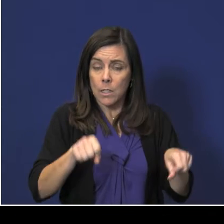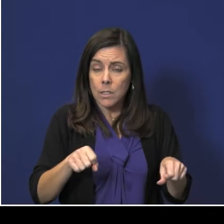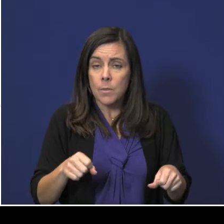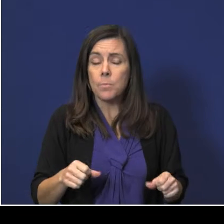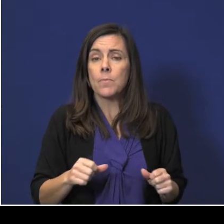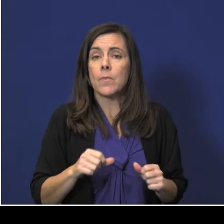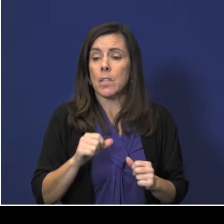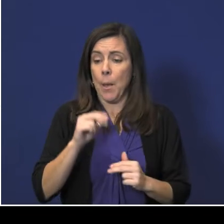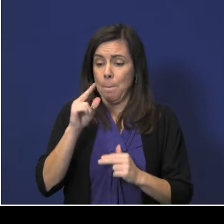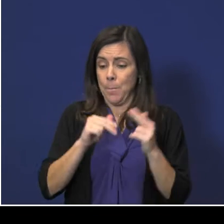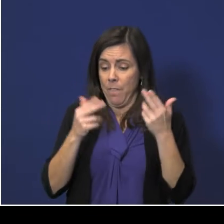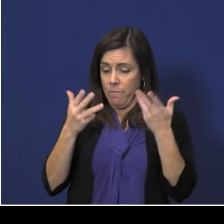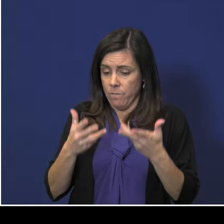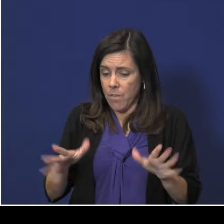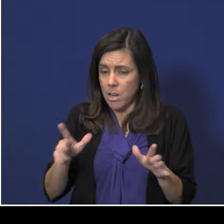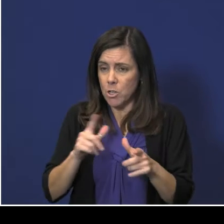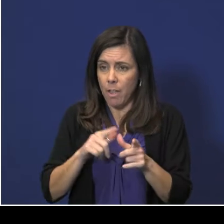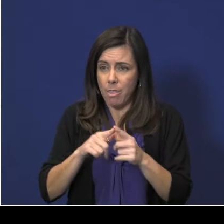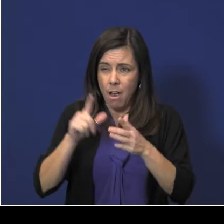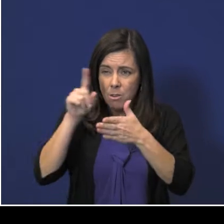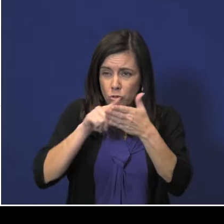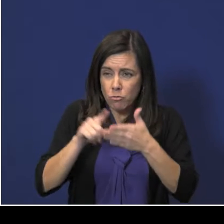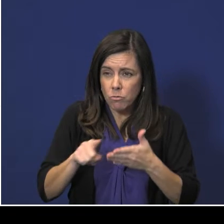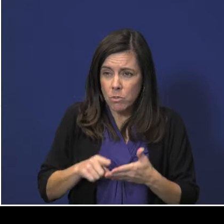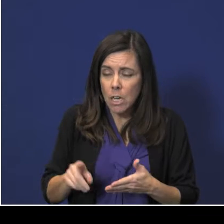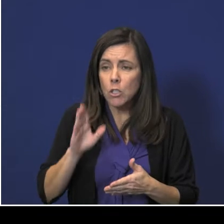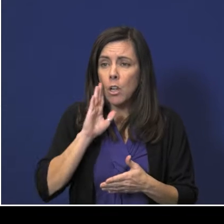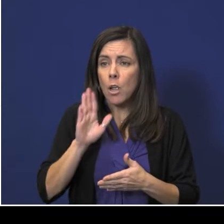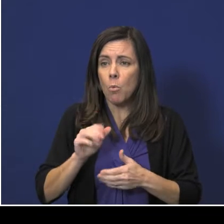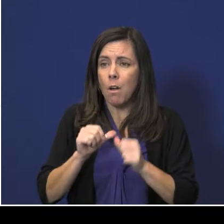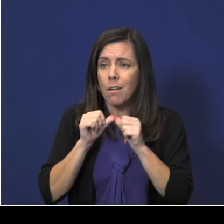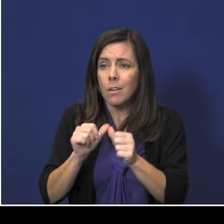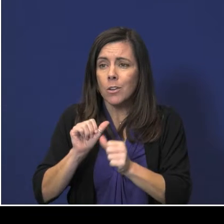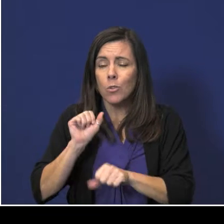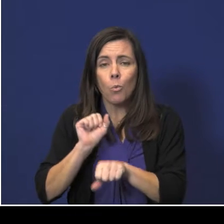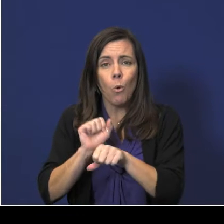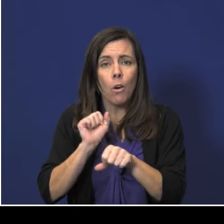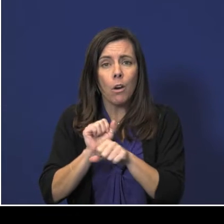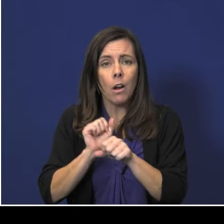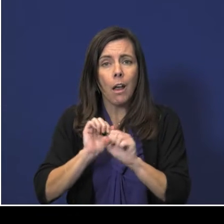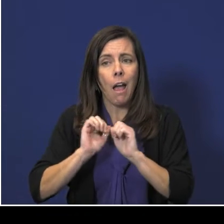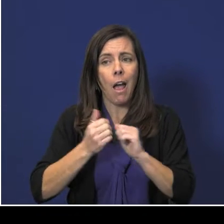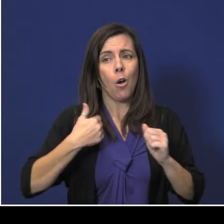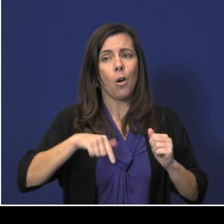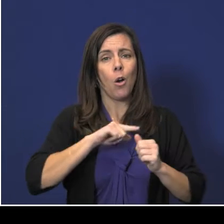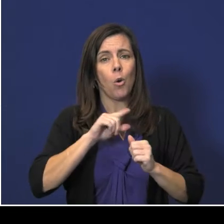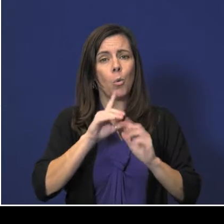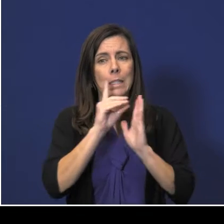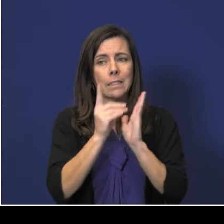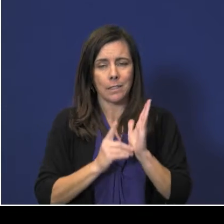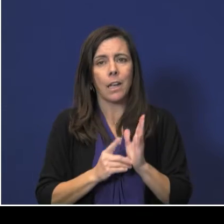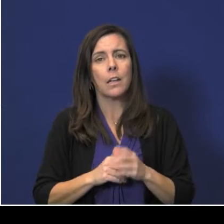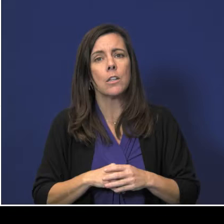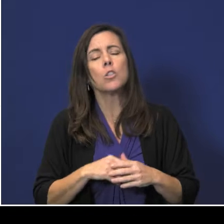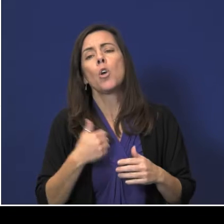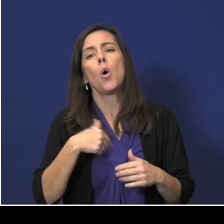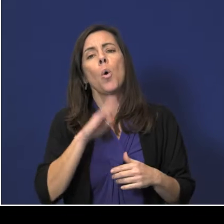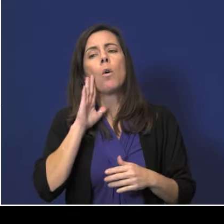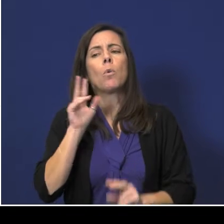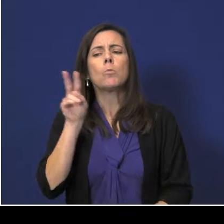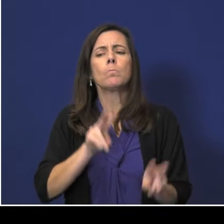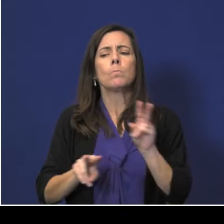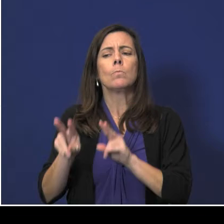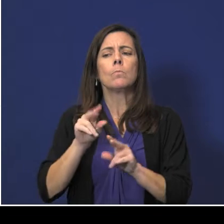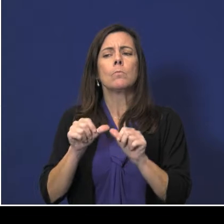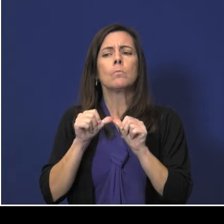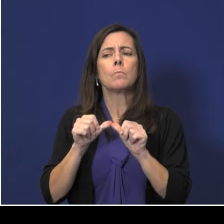make sure it's performing the way that it was designed. We have followed all of those guidelines, and we continue to track everything to make sure this is as safe and